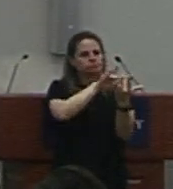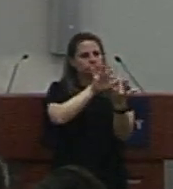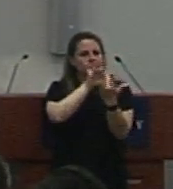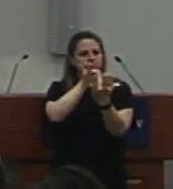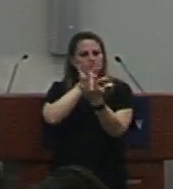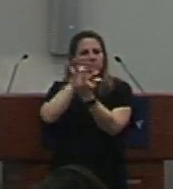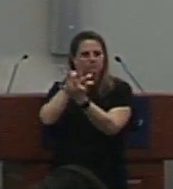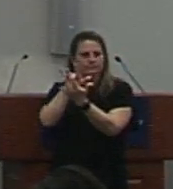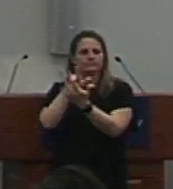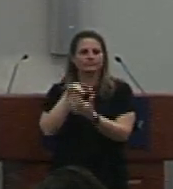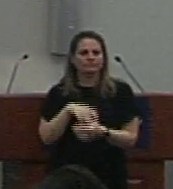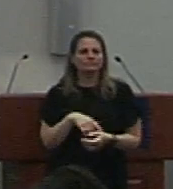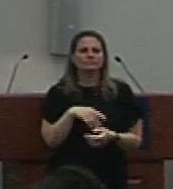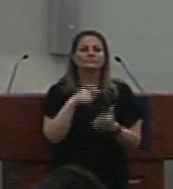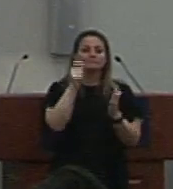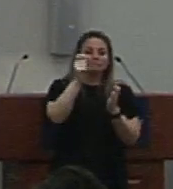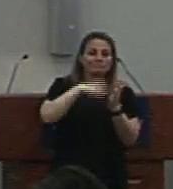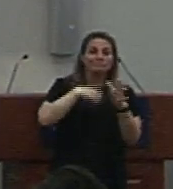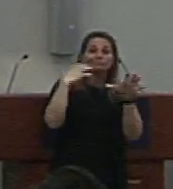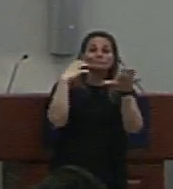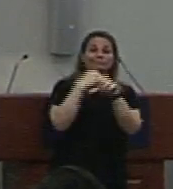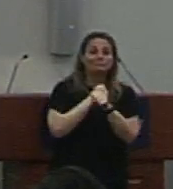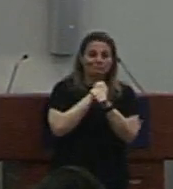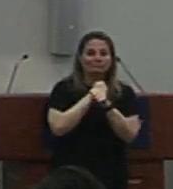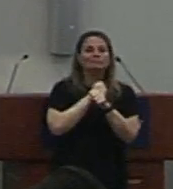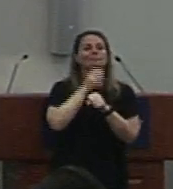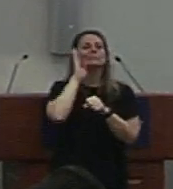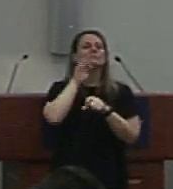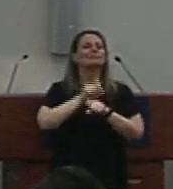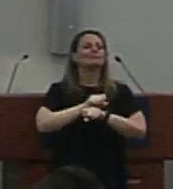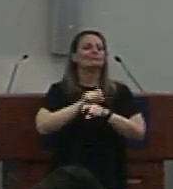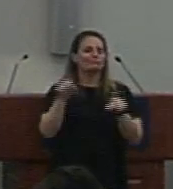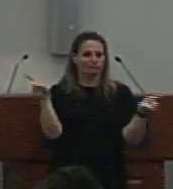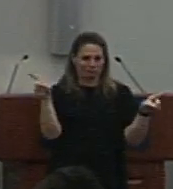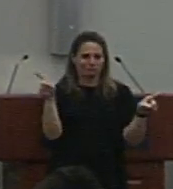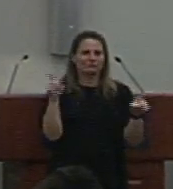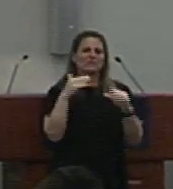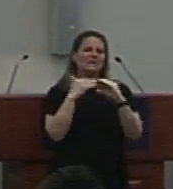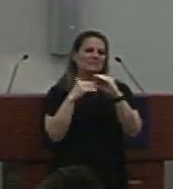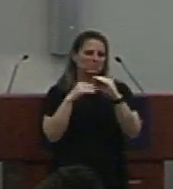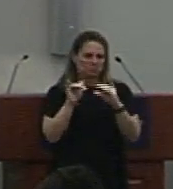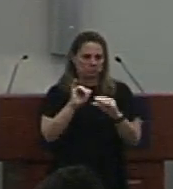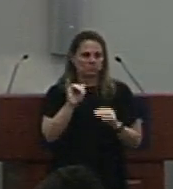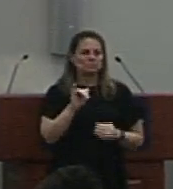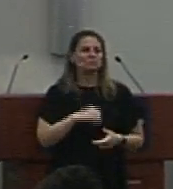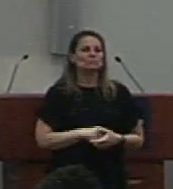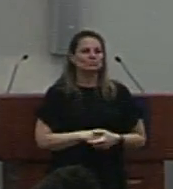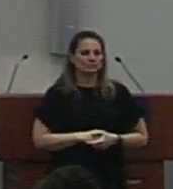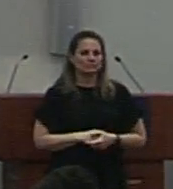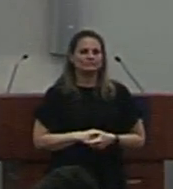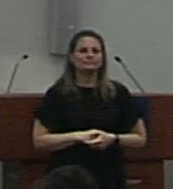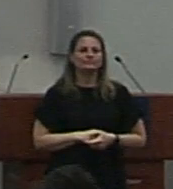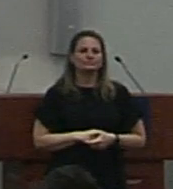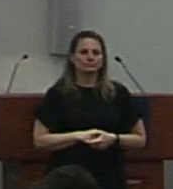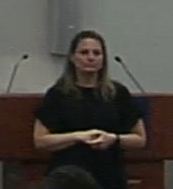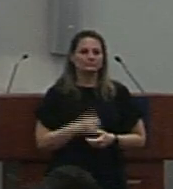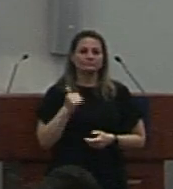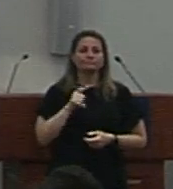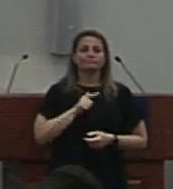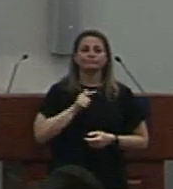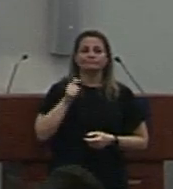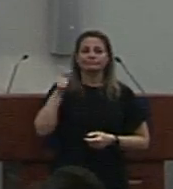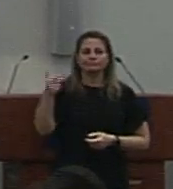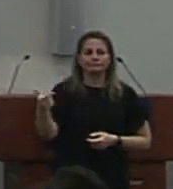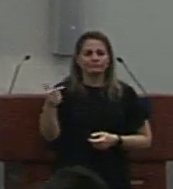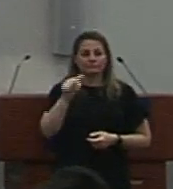after the event today. So with that, I'm going to turn it over to Andrea to kick off the questions. Great, thank you, Commissioner. And so we will